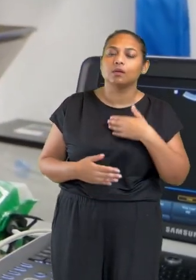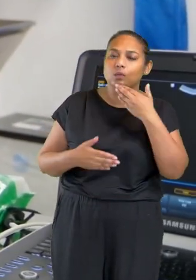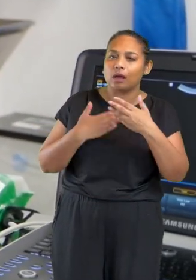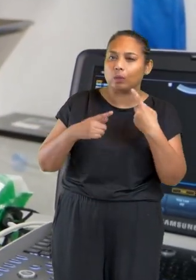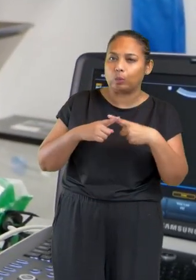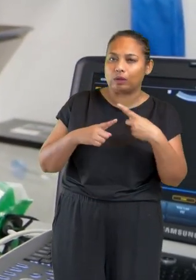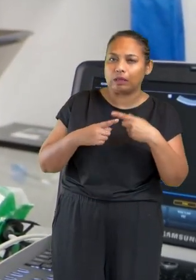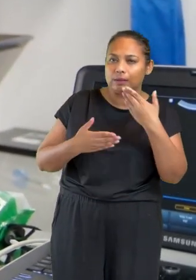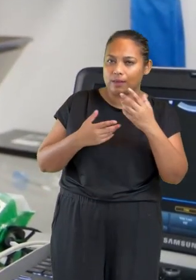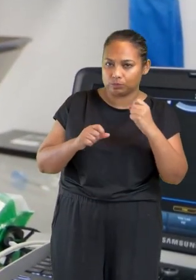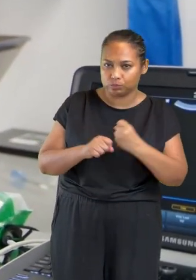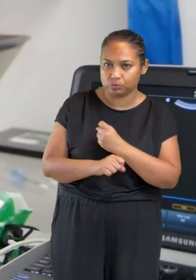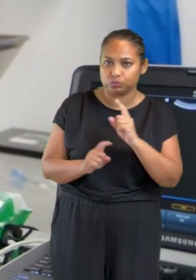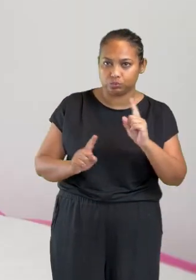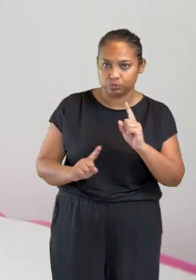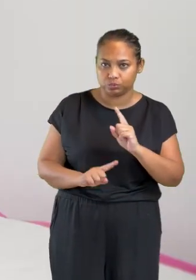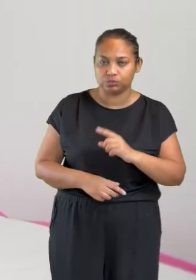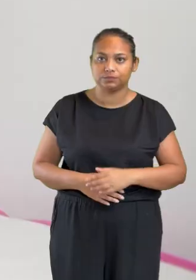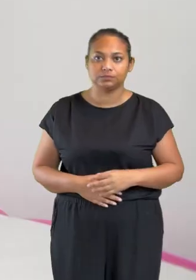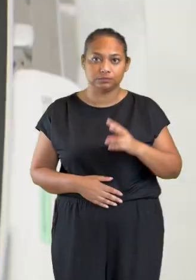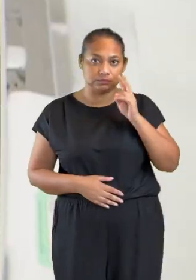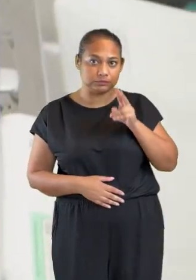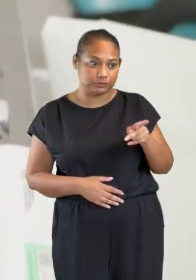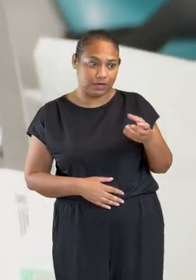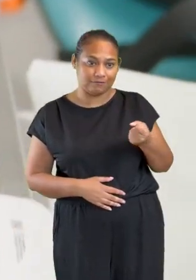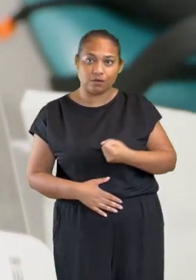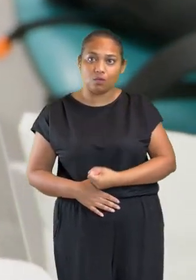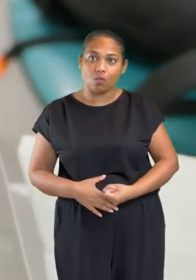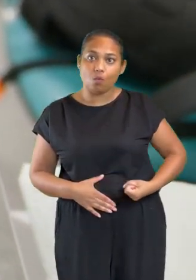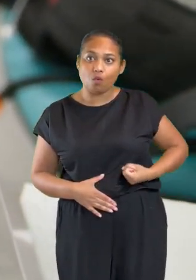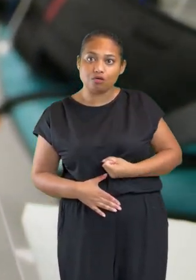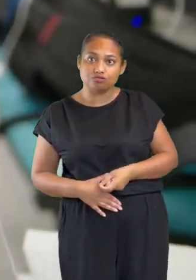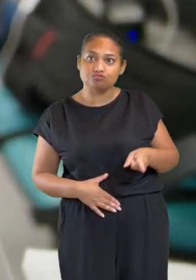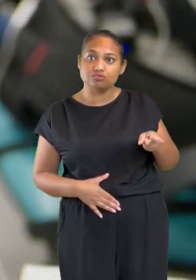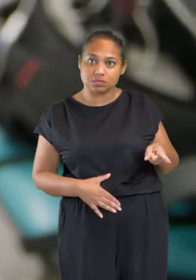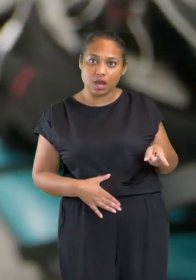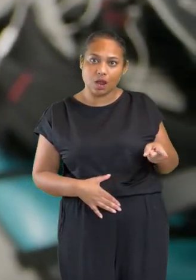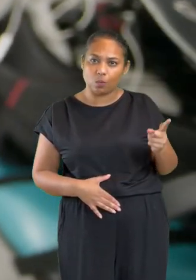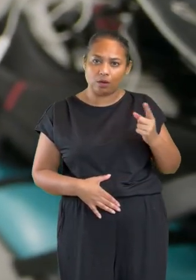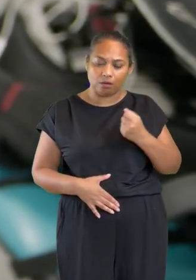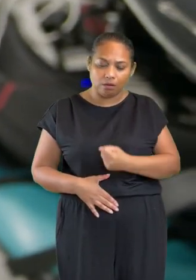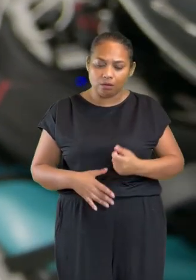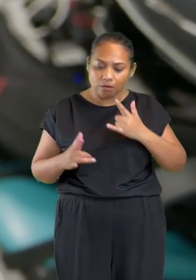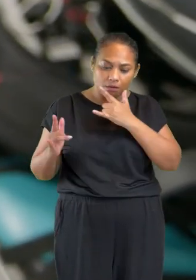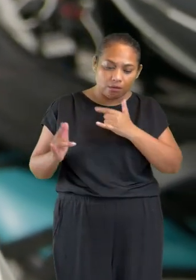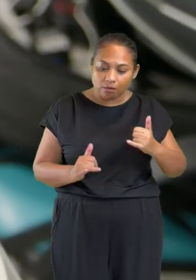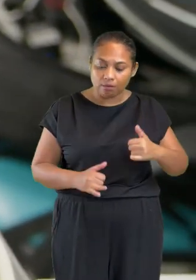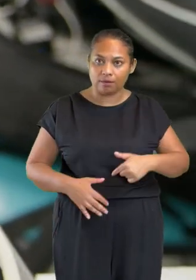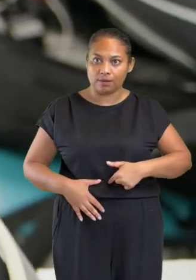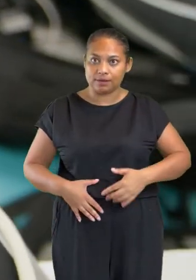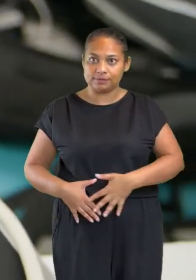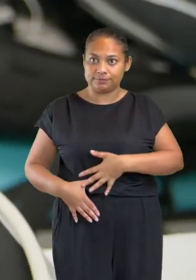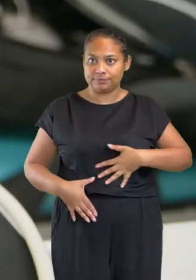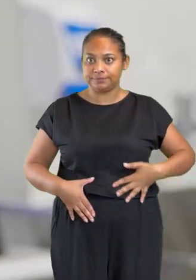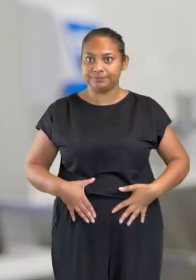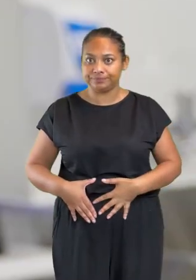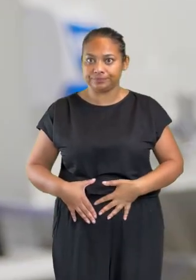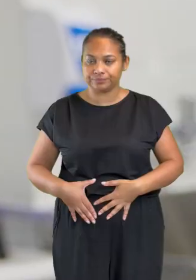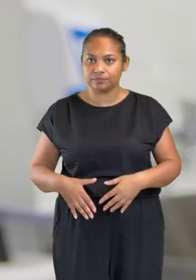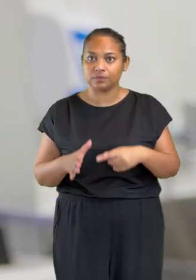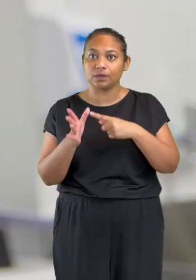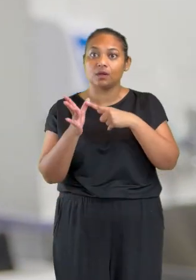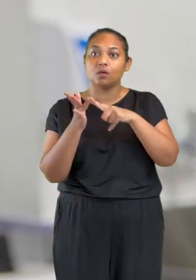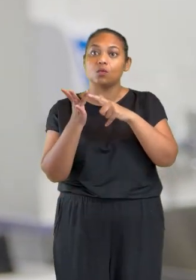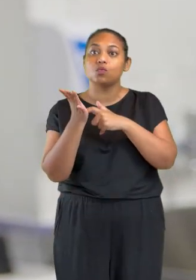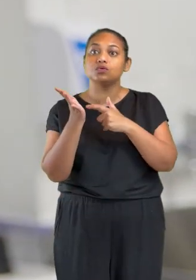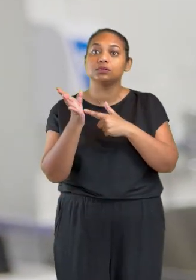quickly explain what we're going to do. Okay. We're going to use the ultrasound machine here to do a scan of your abdominal aorta. Okay. The